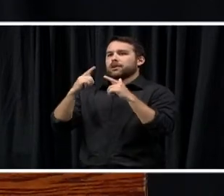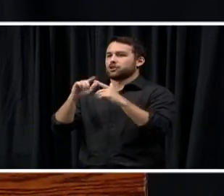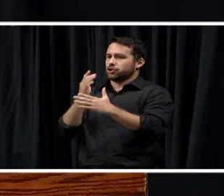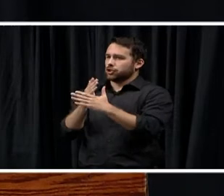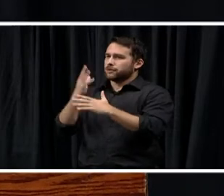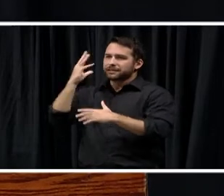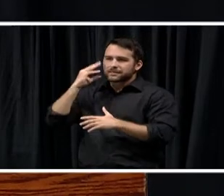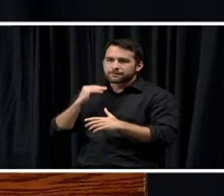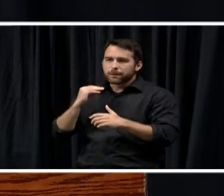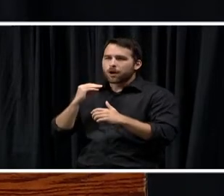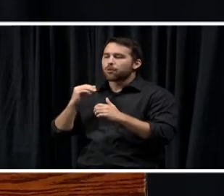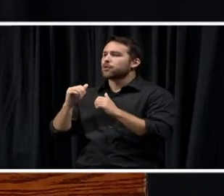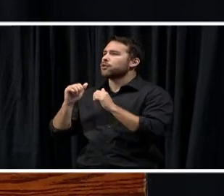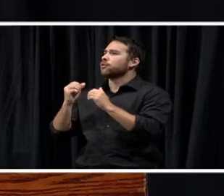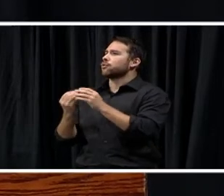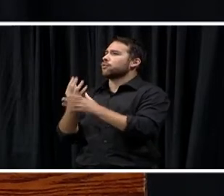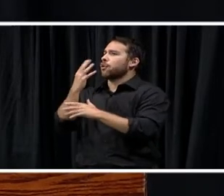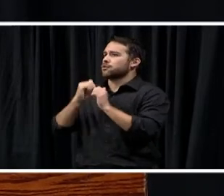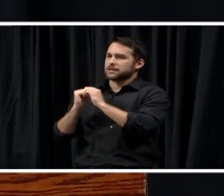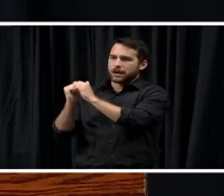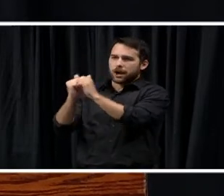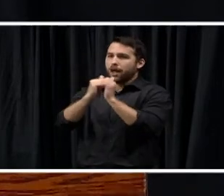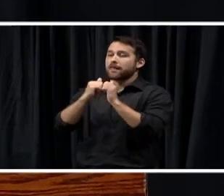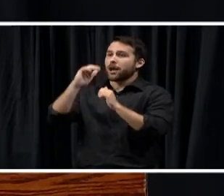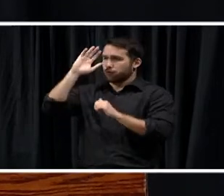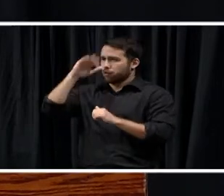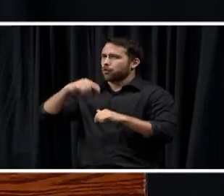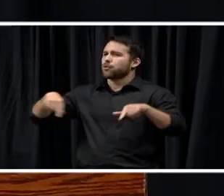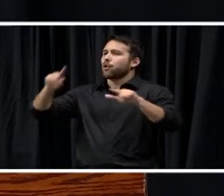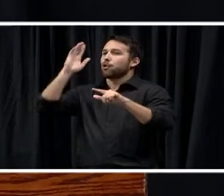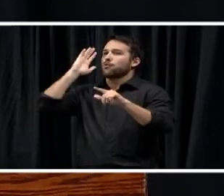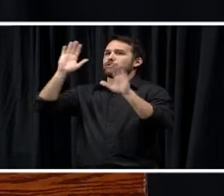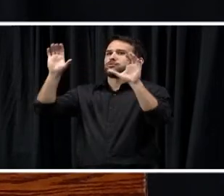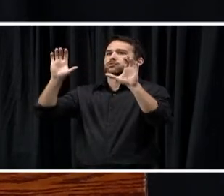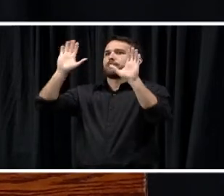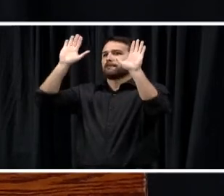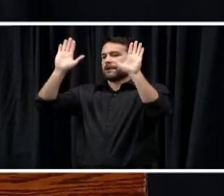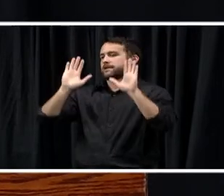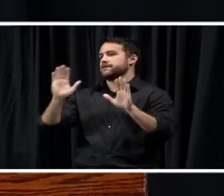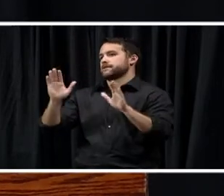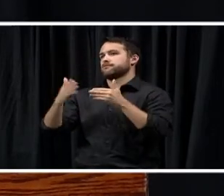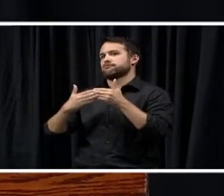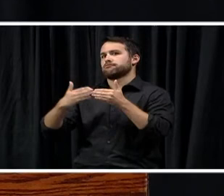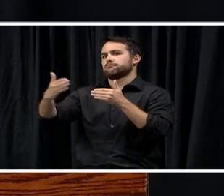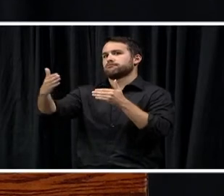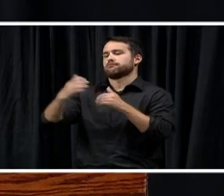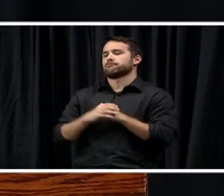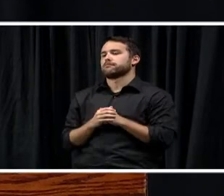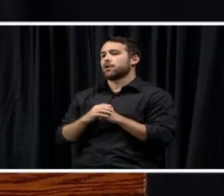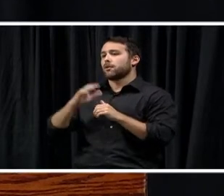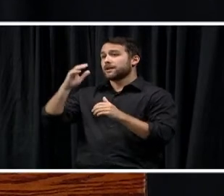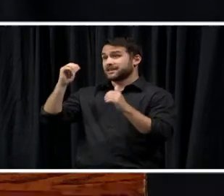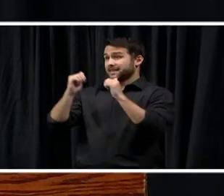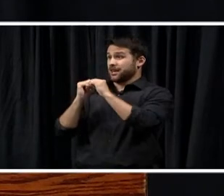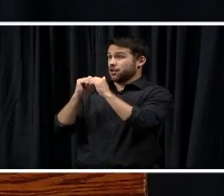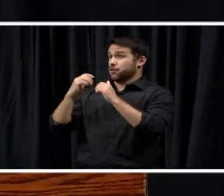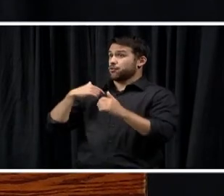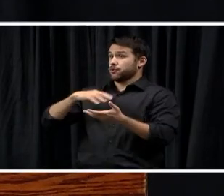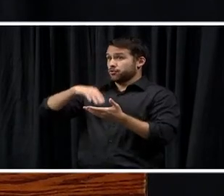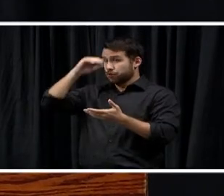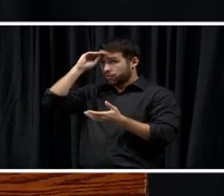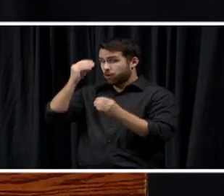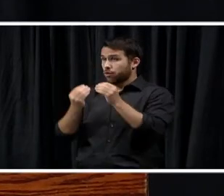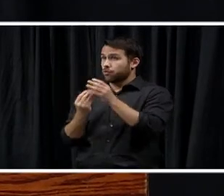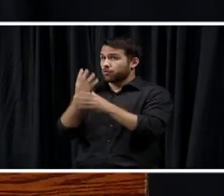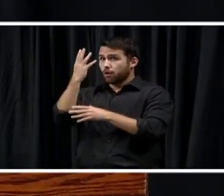growing alongside everyone here, and I know you will do amazing things in the rest of your endeavors. Together, we learned that growth and improvement are not